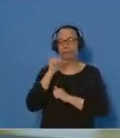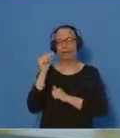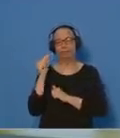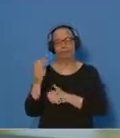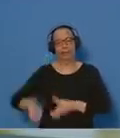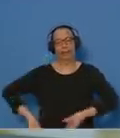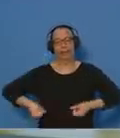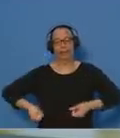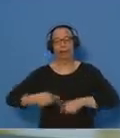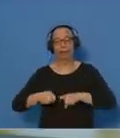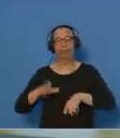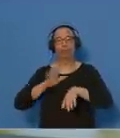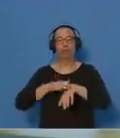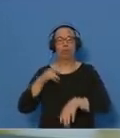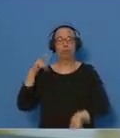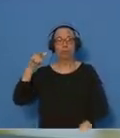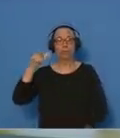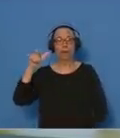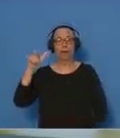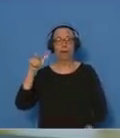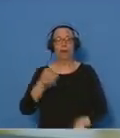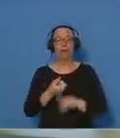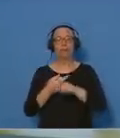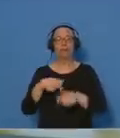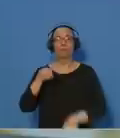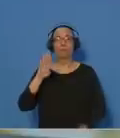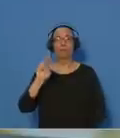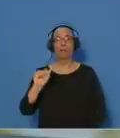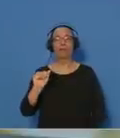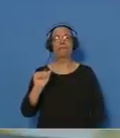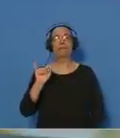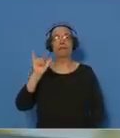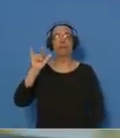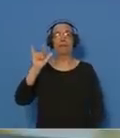plane on Monday from the BA flight. That lab is also being